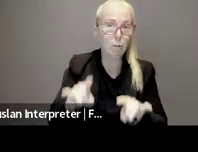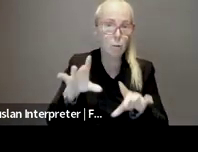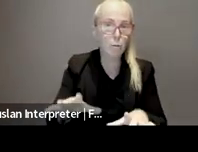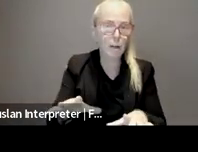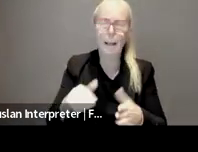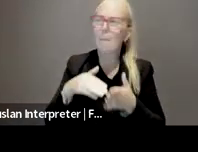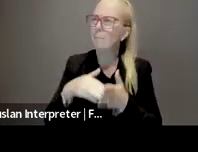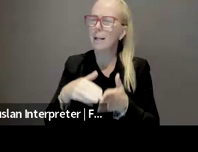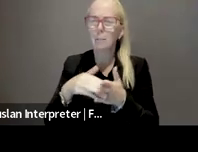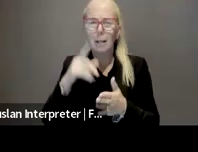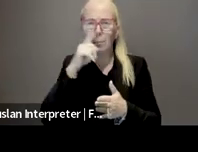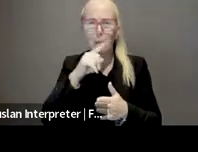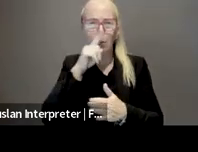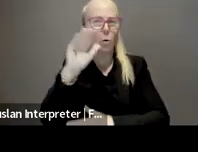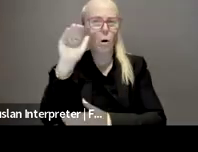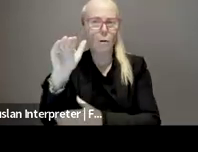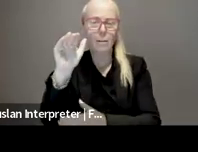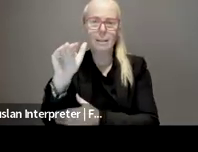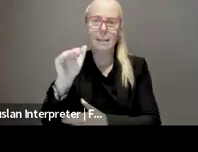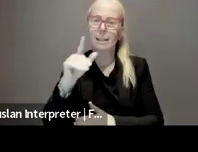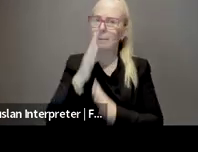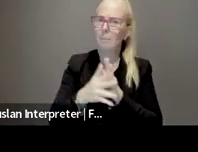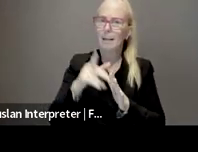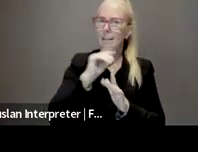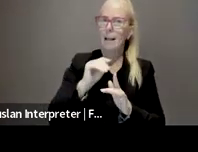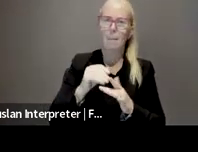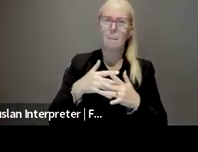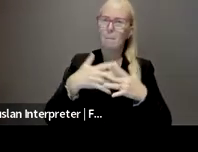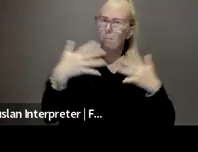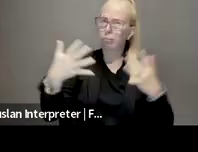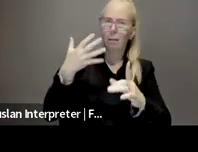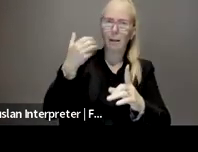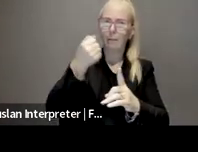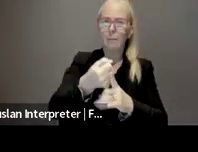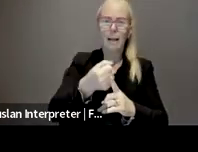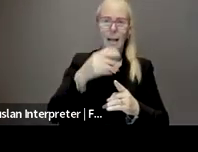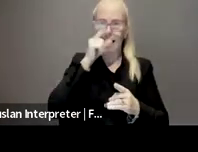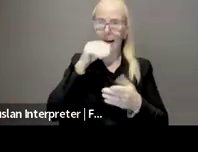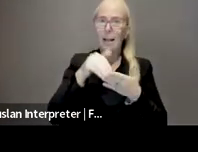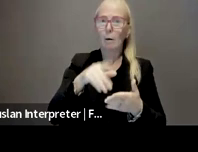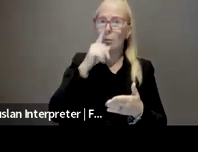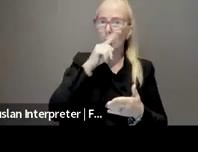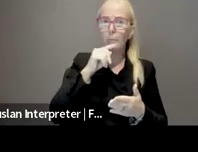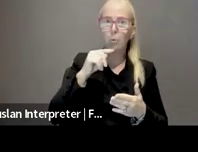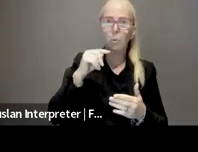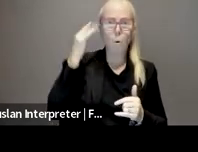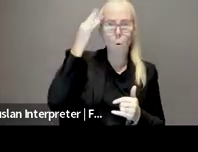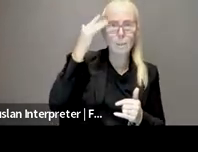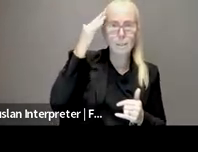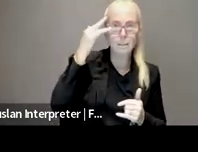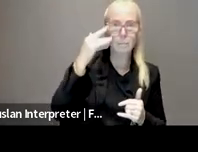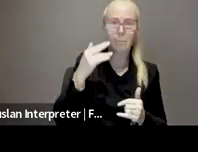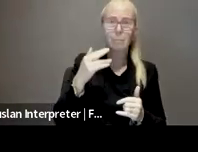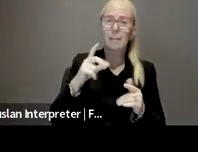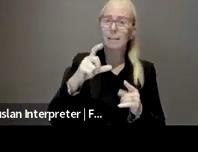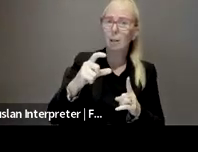lives and bridge communication gaps across diverse conditions, ranging from autism to cerebral palsy to motor neuron disease. Our next